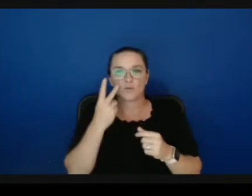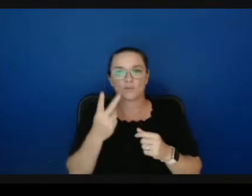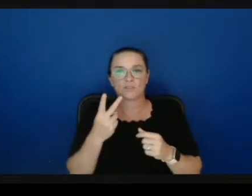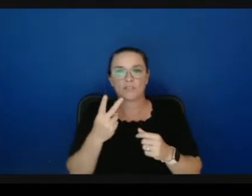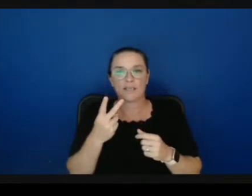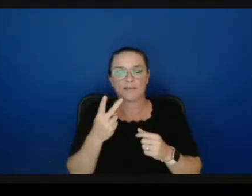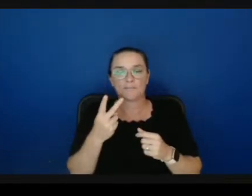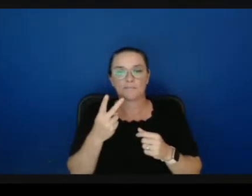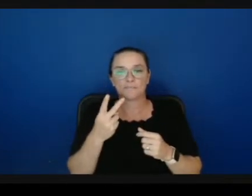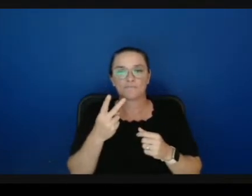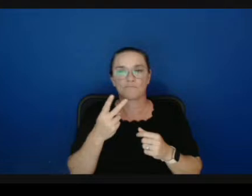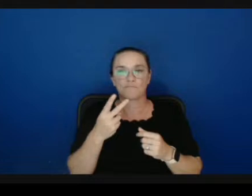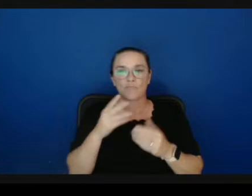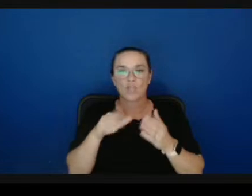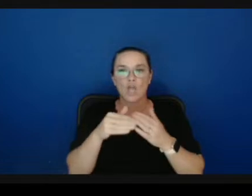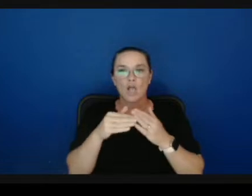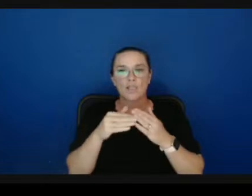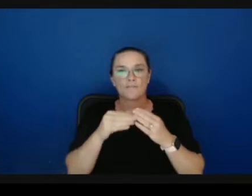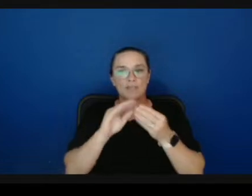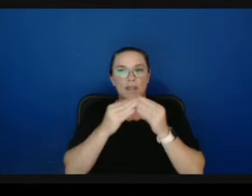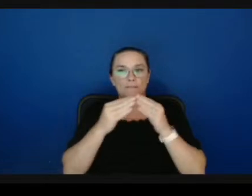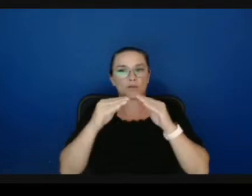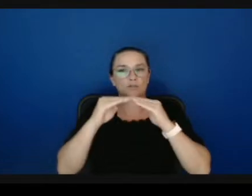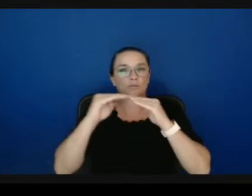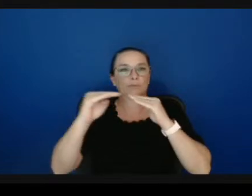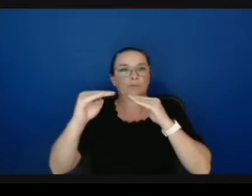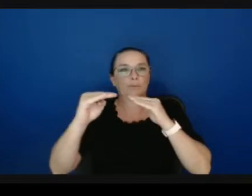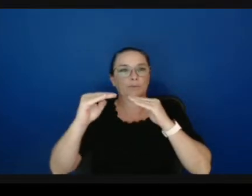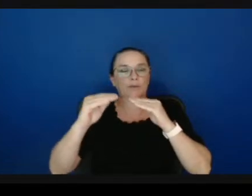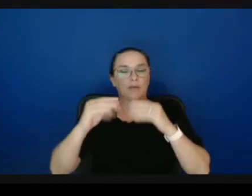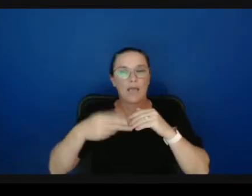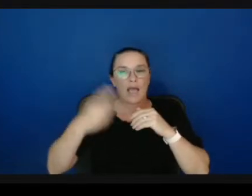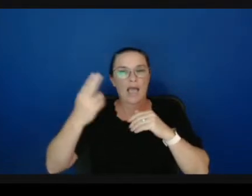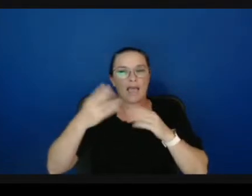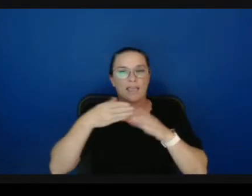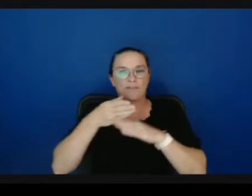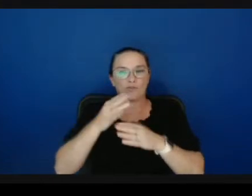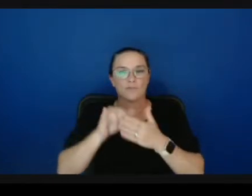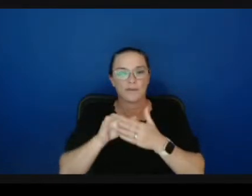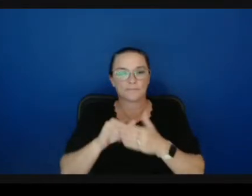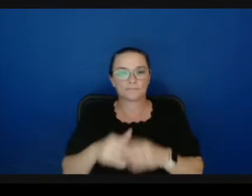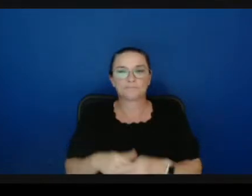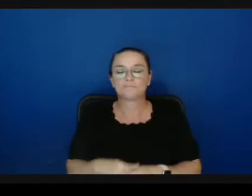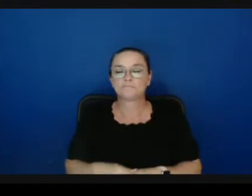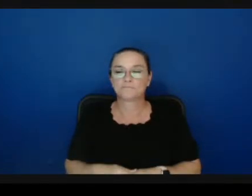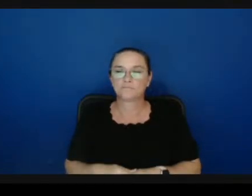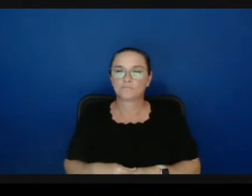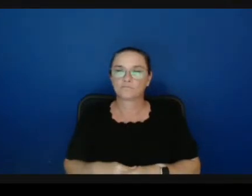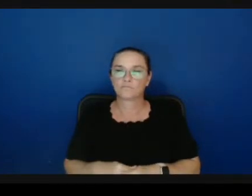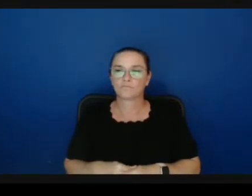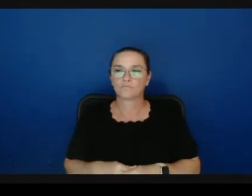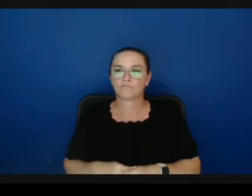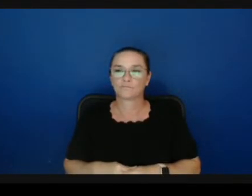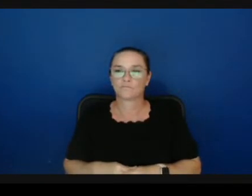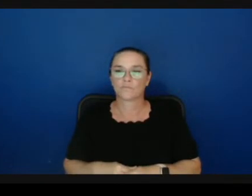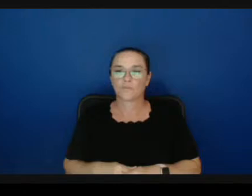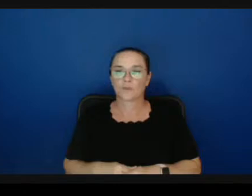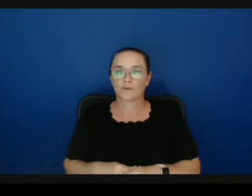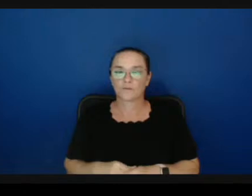all the high counts of events and all the days that includes where that's included and follow here.